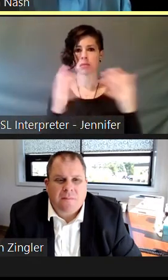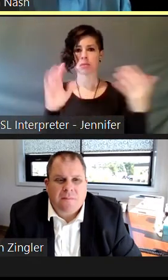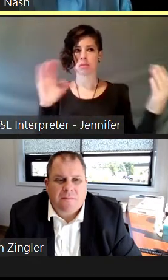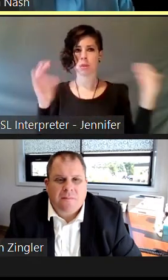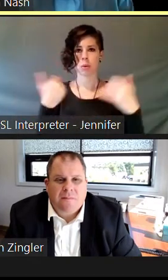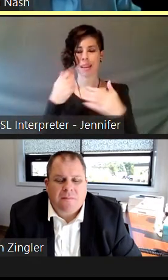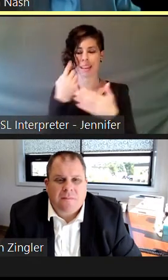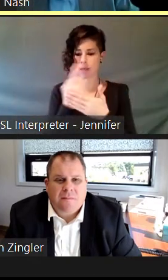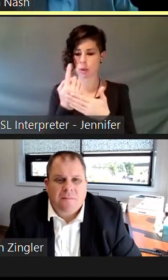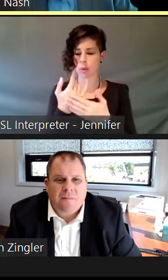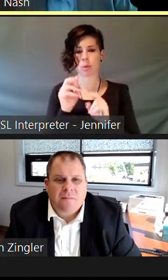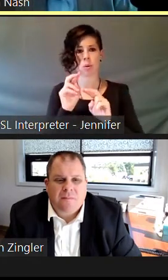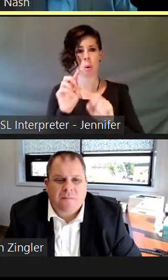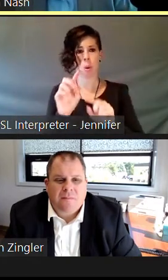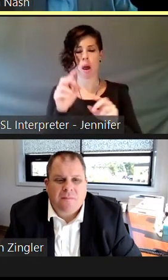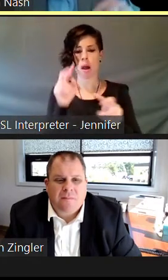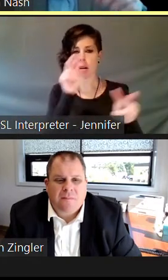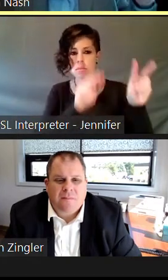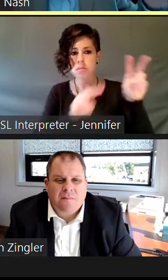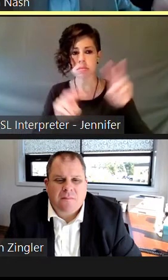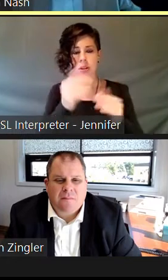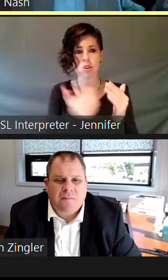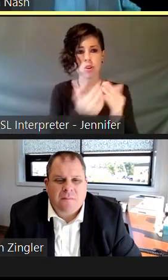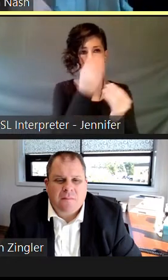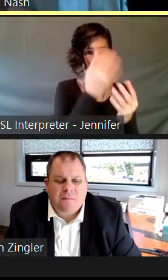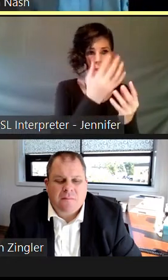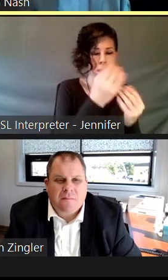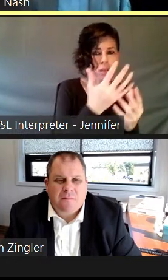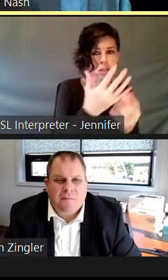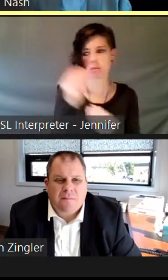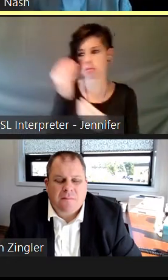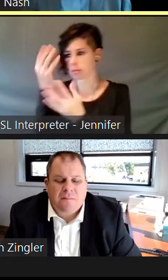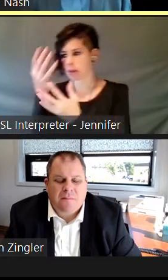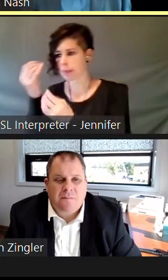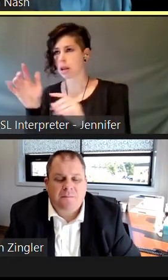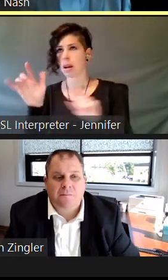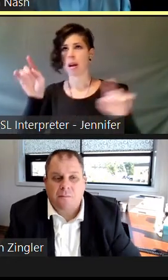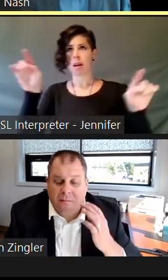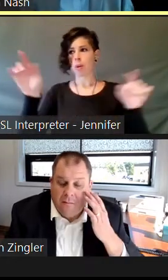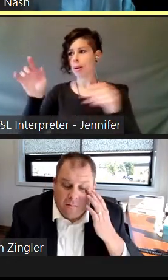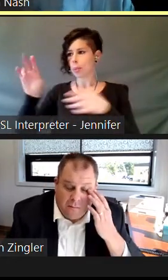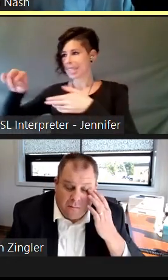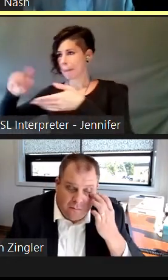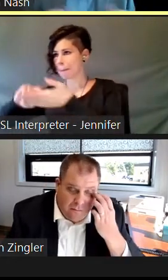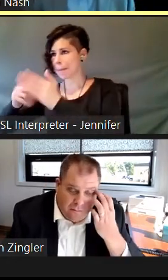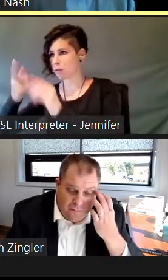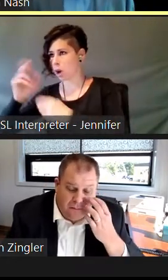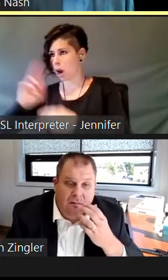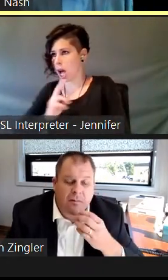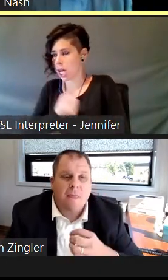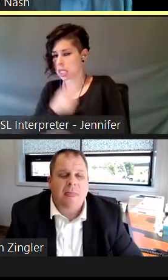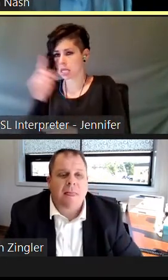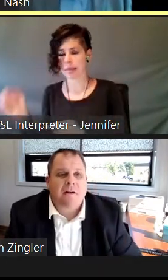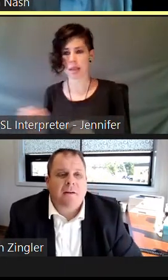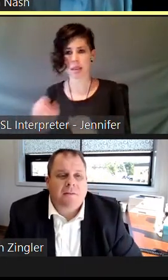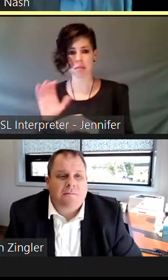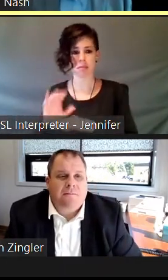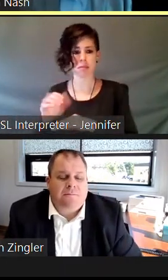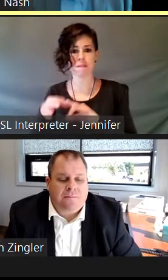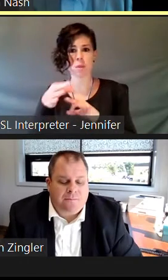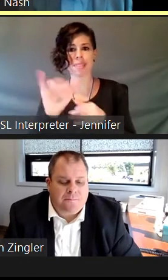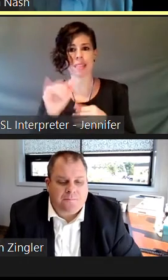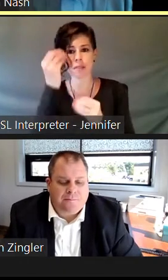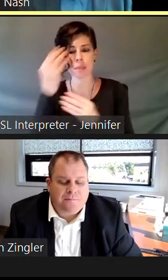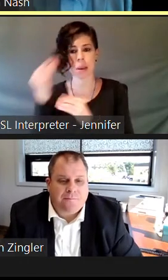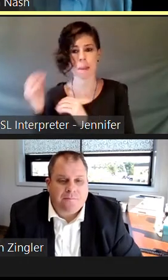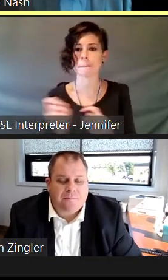looking at the new information from Johns Hopkins and saying, okay, what does that mean to us? And then turning around and forwarding that data back